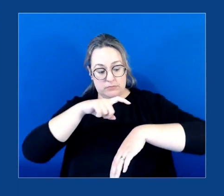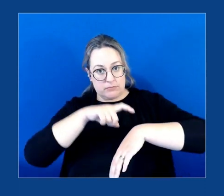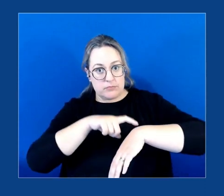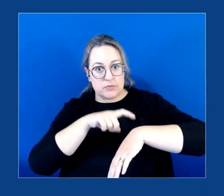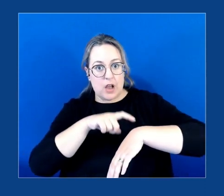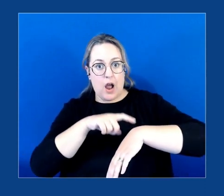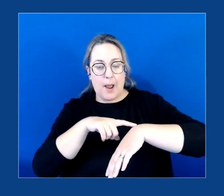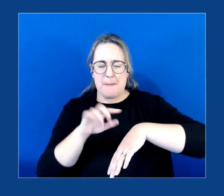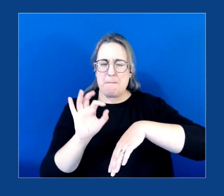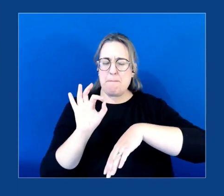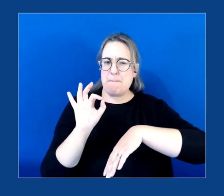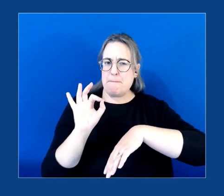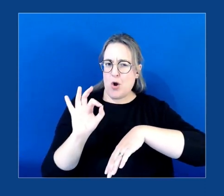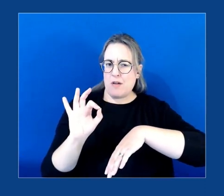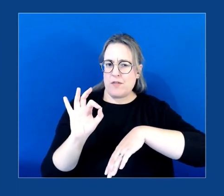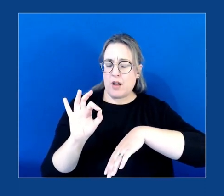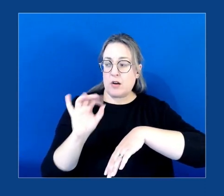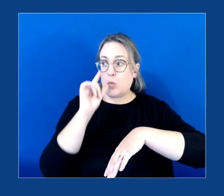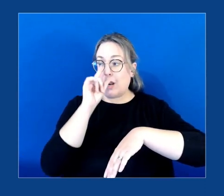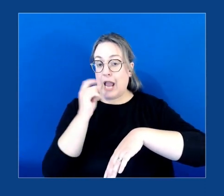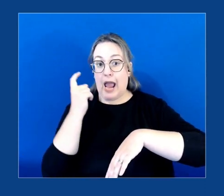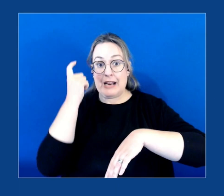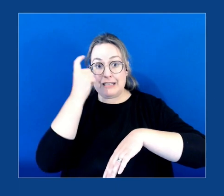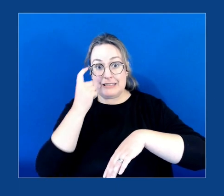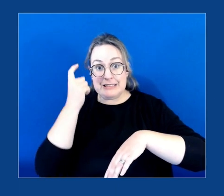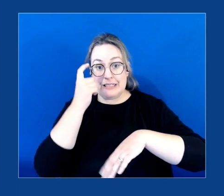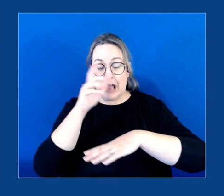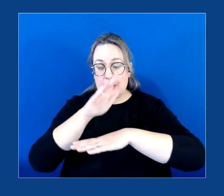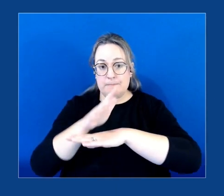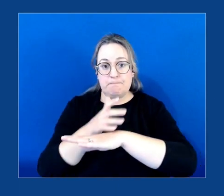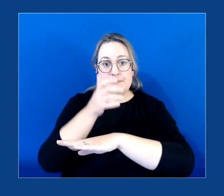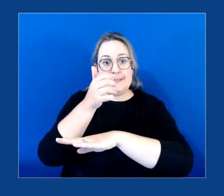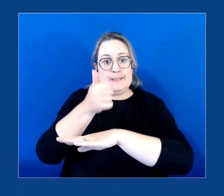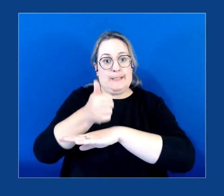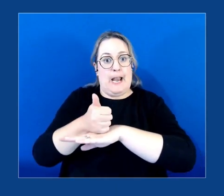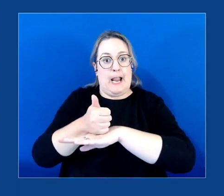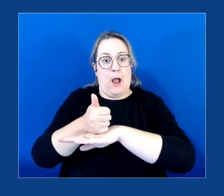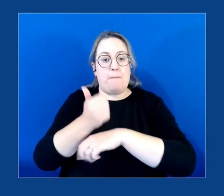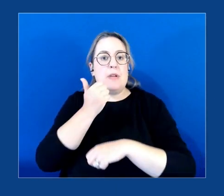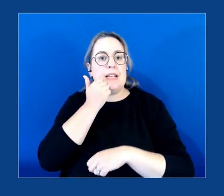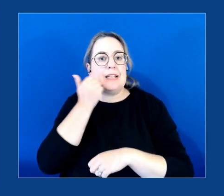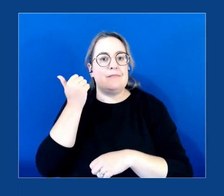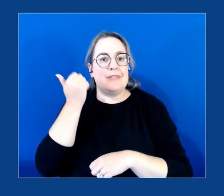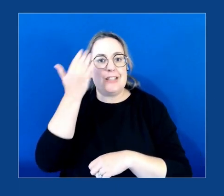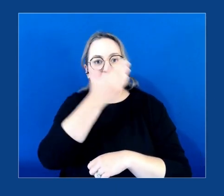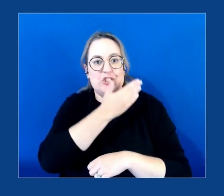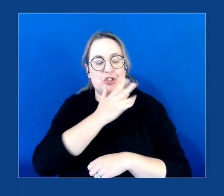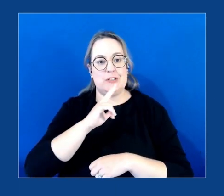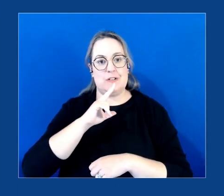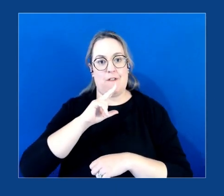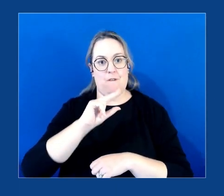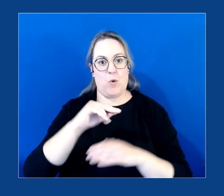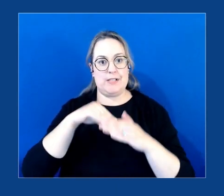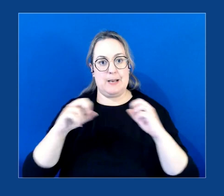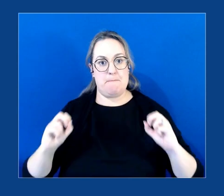we're considering the establishment of an Indigenous voice to Parliament, to realise that